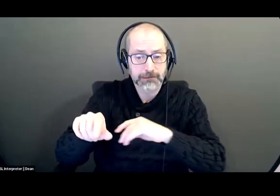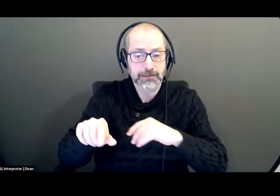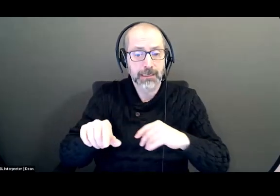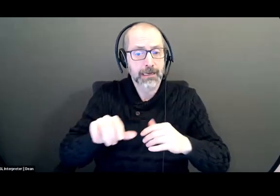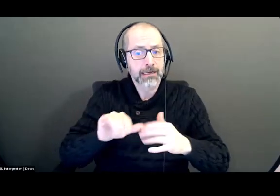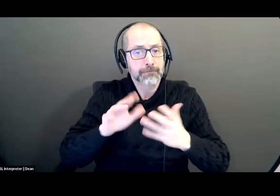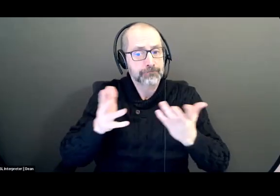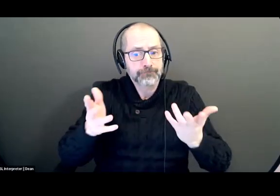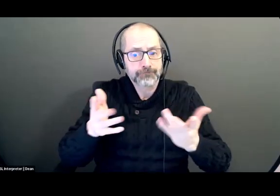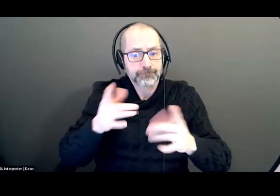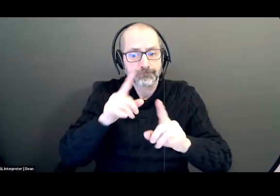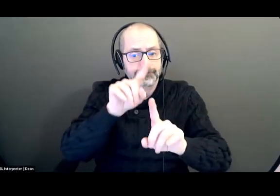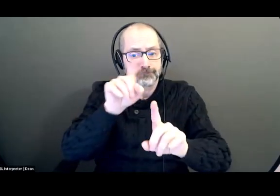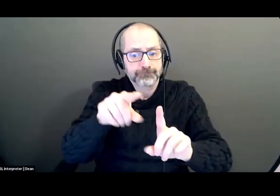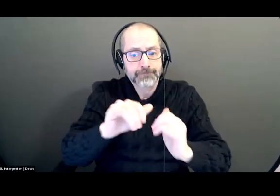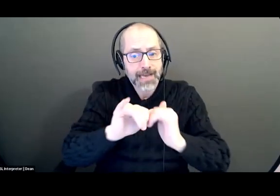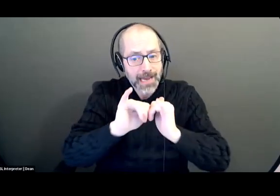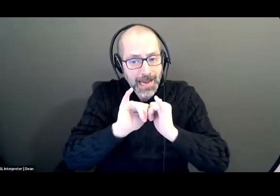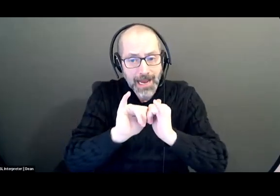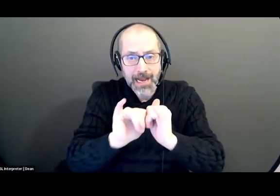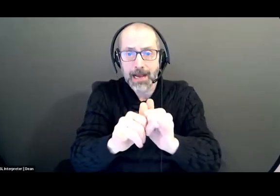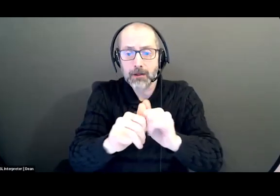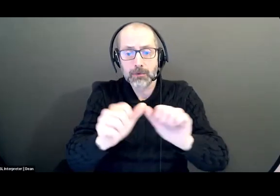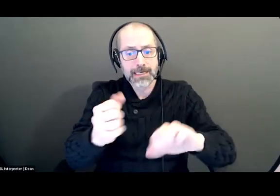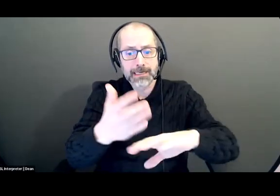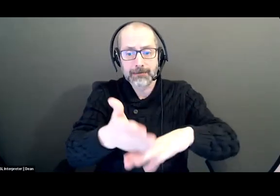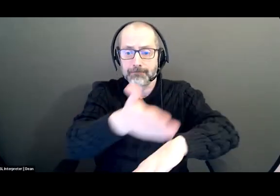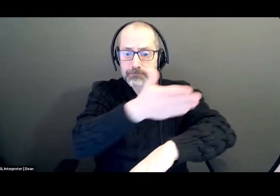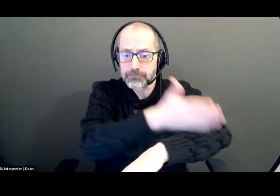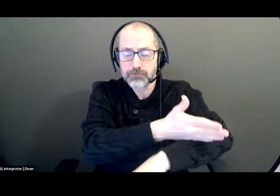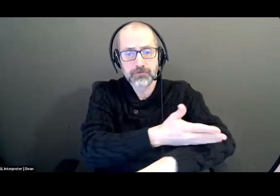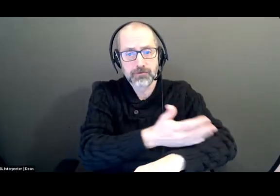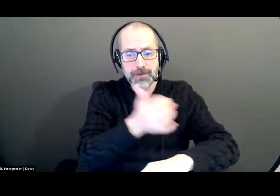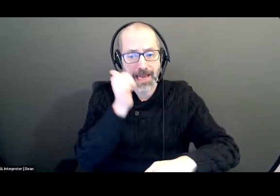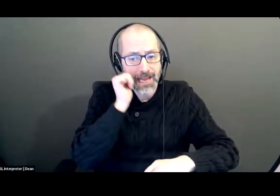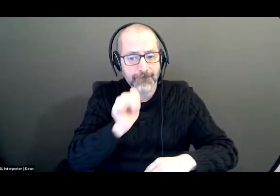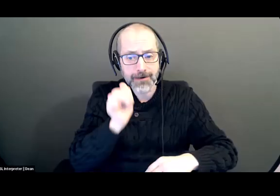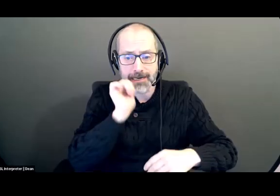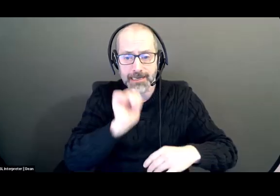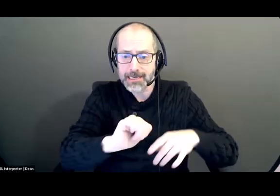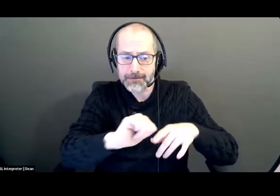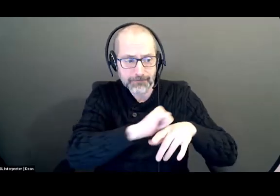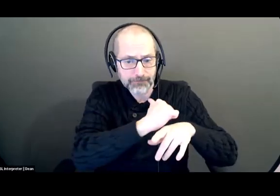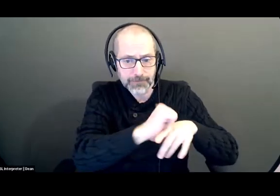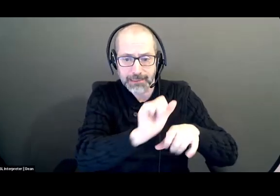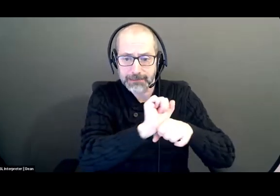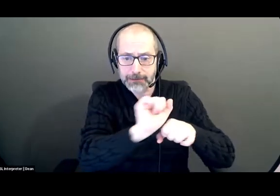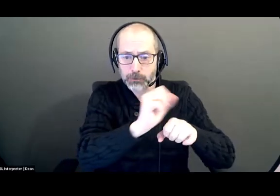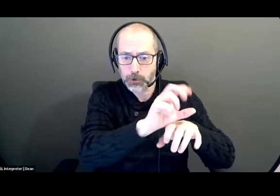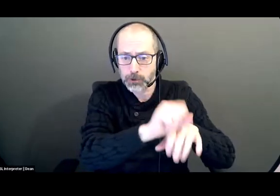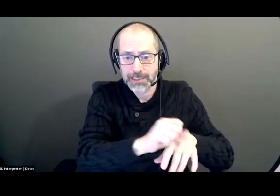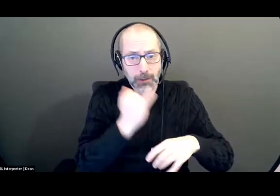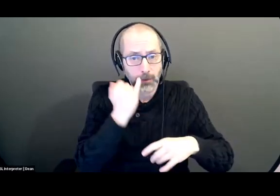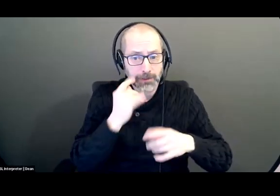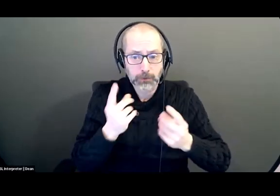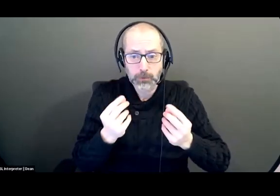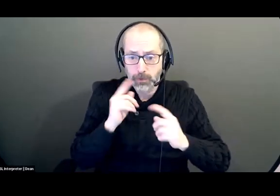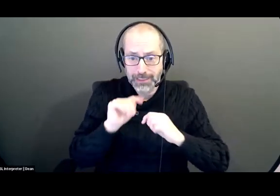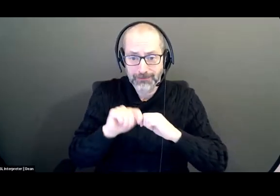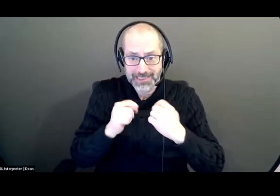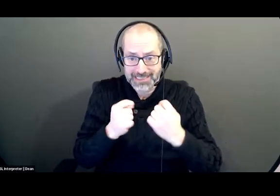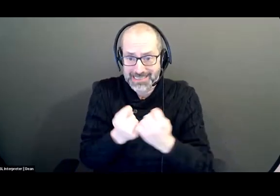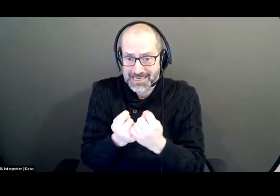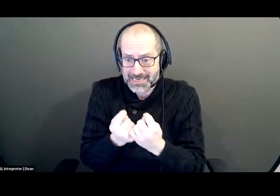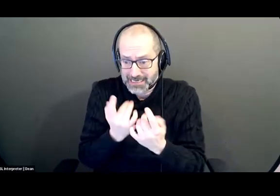To wrap us up, I should say. I'm going to invite the panelists to come back up to the screen. We can take down the